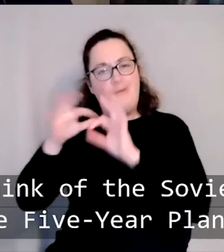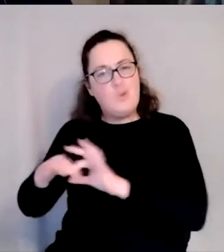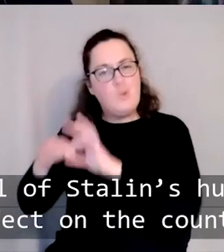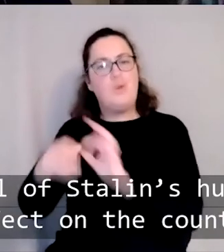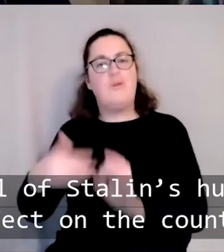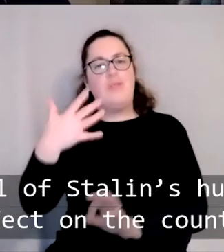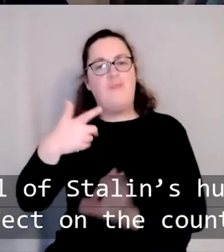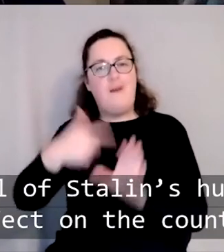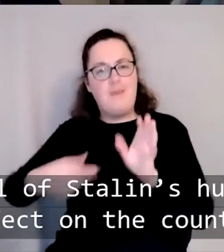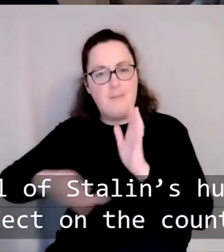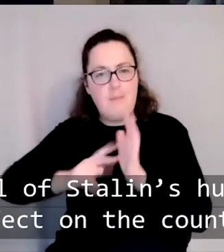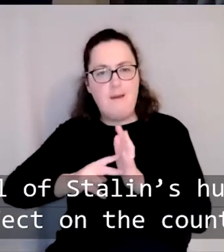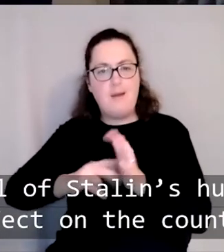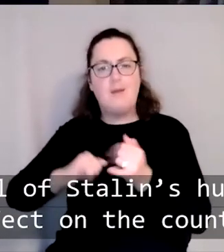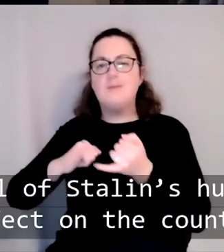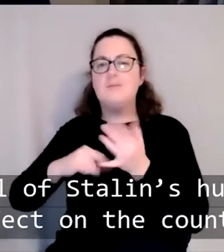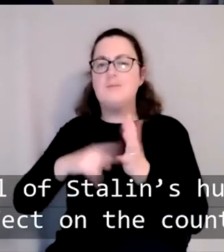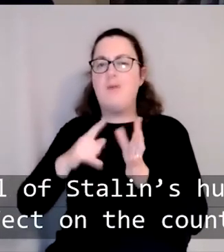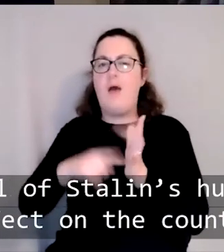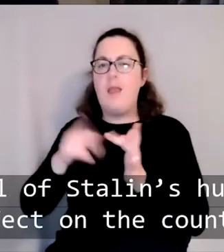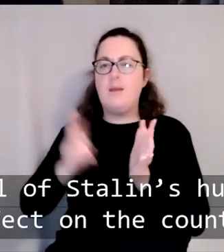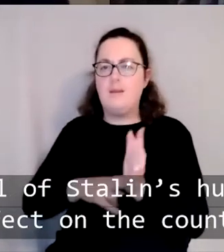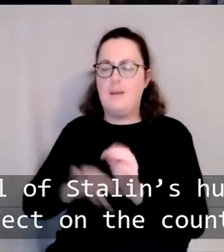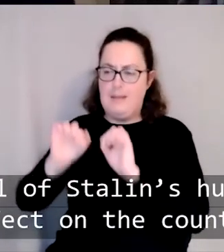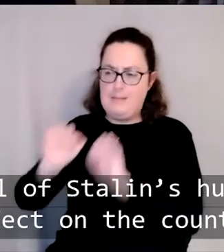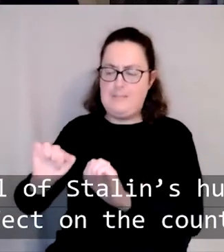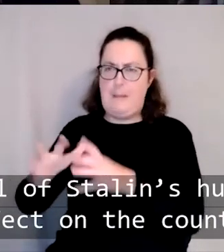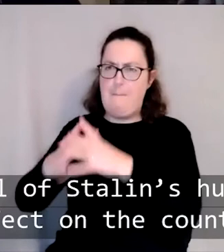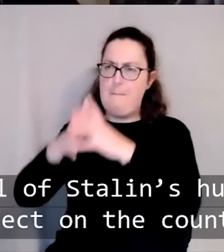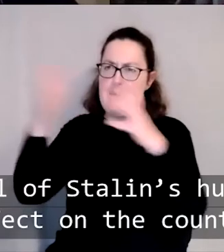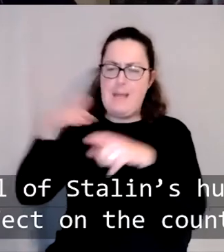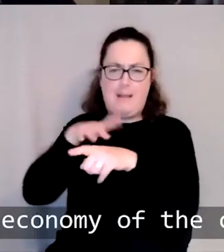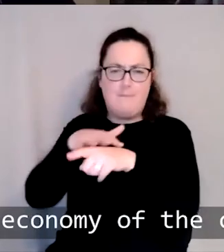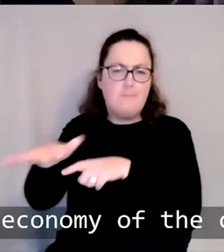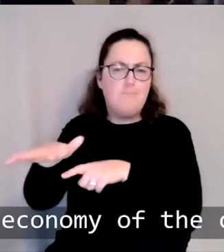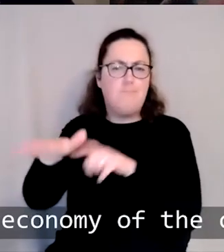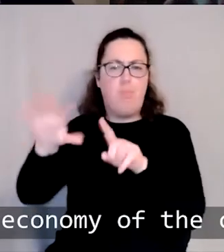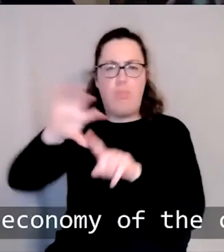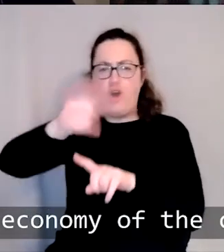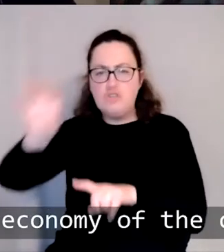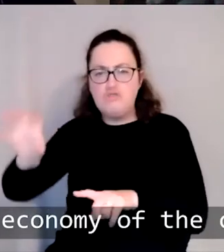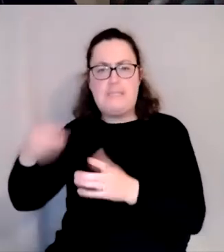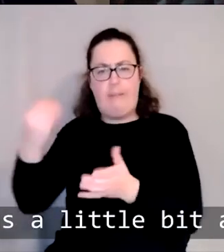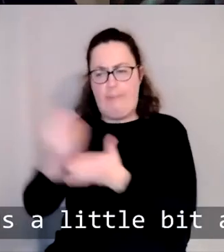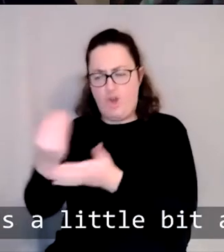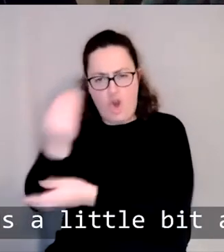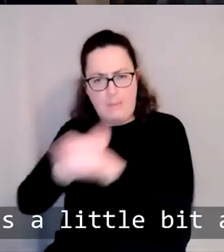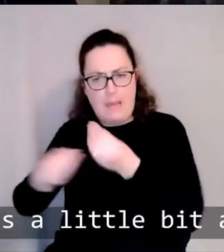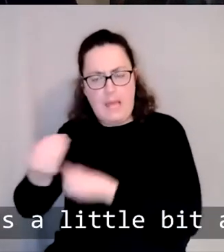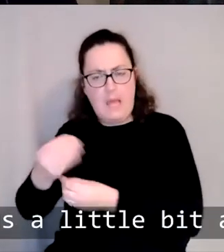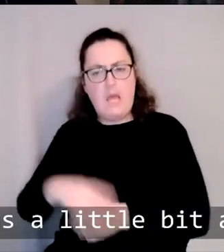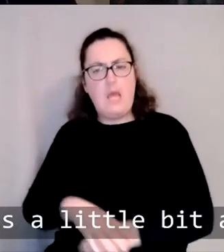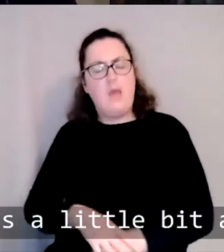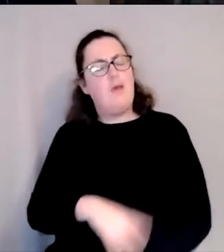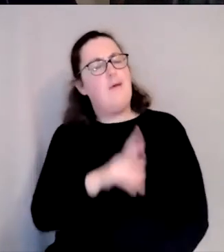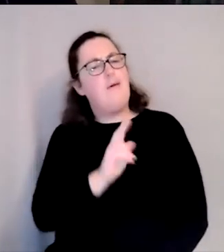five-year plans, all of Stalin's kind of huge effect on the country and the economy of the country. Tell us a little